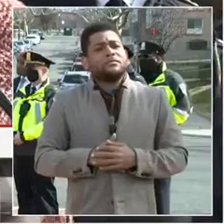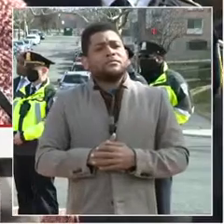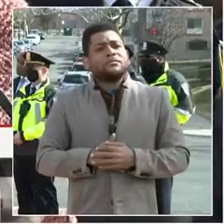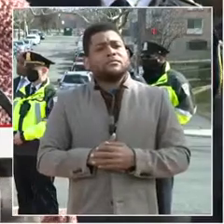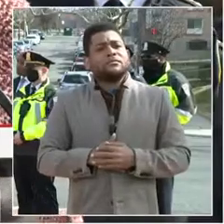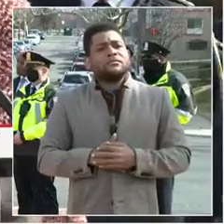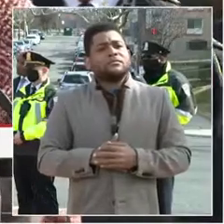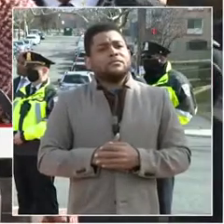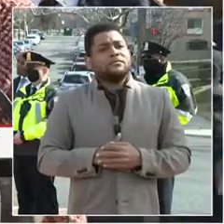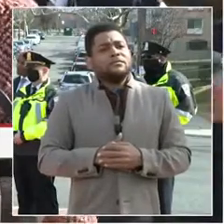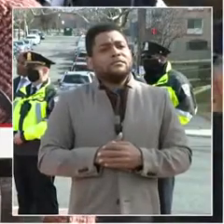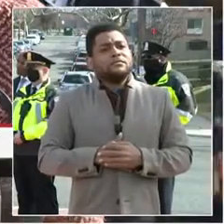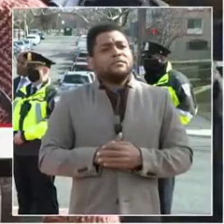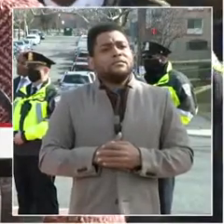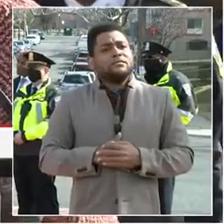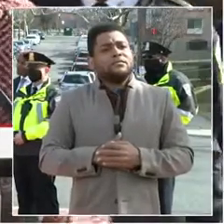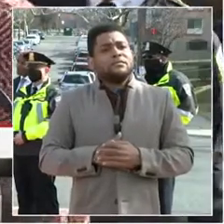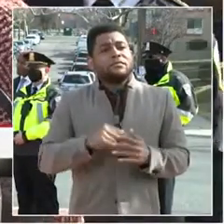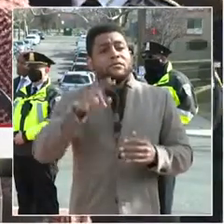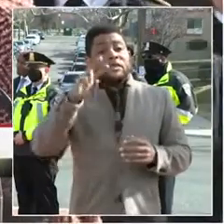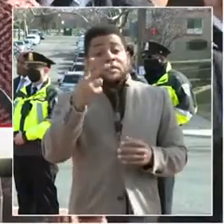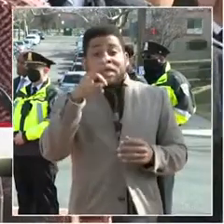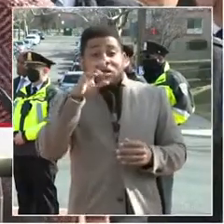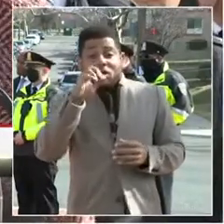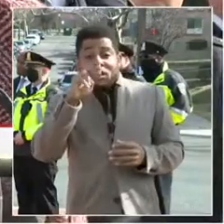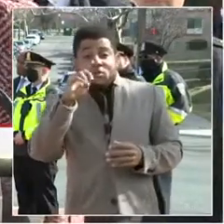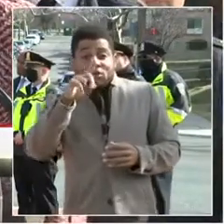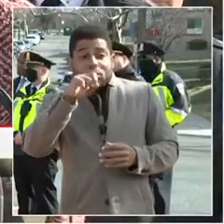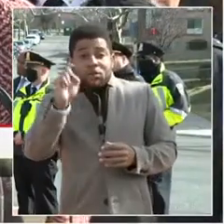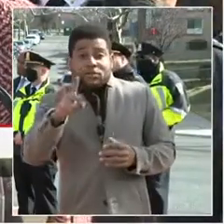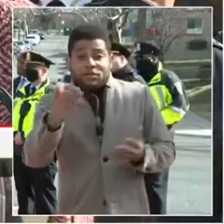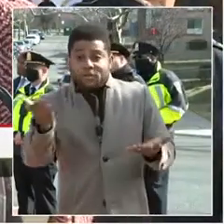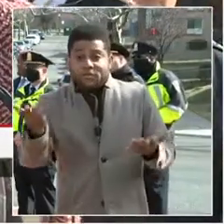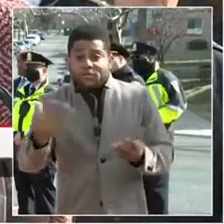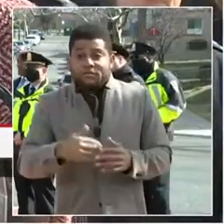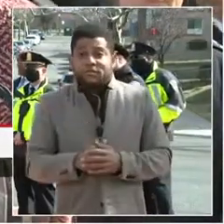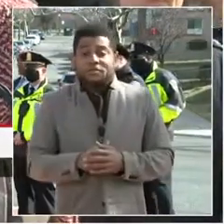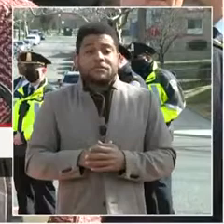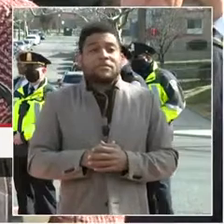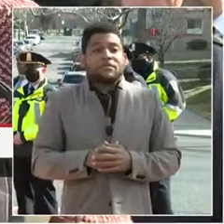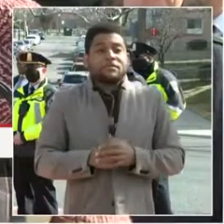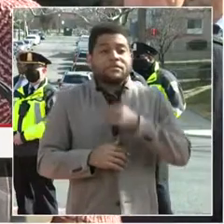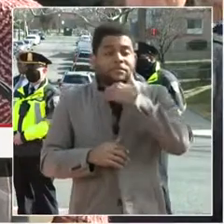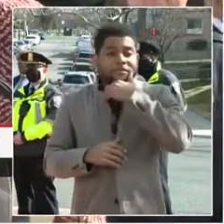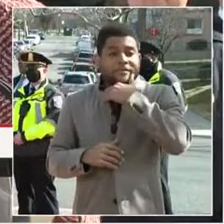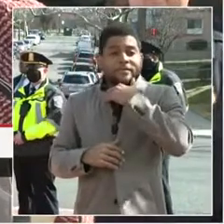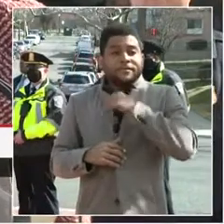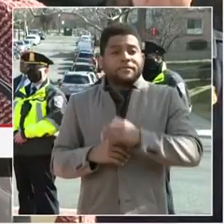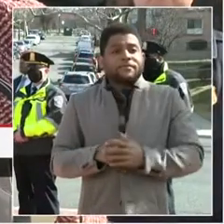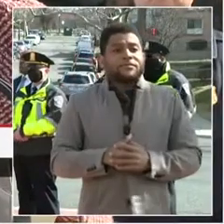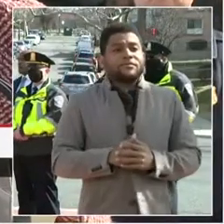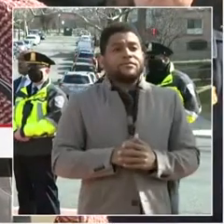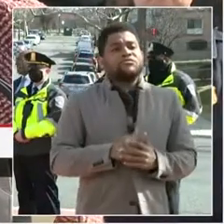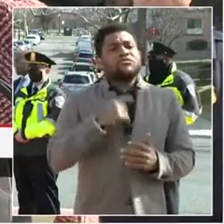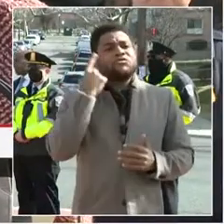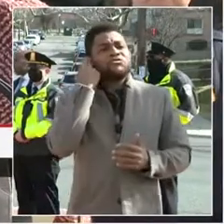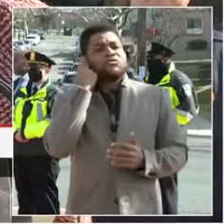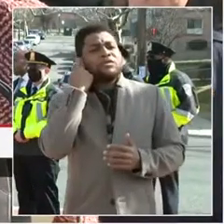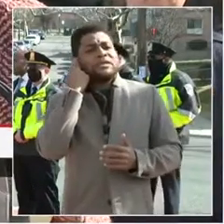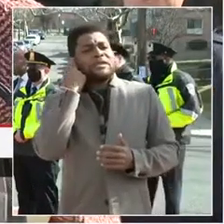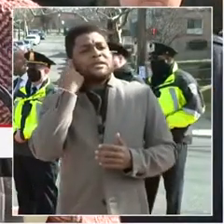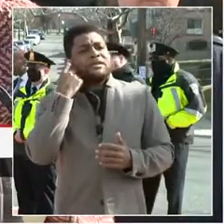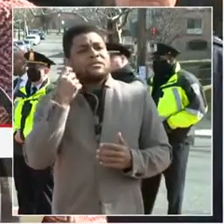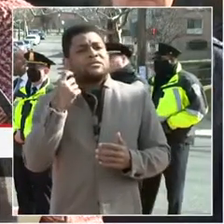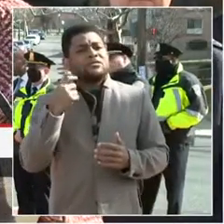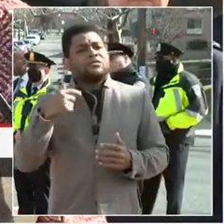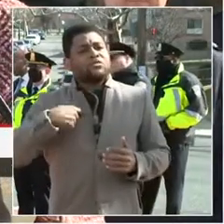second round. Okay. This is for Mayor, you and Chief. Yes. A few weeks ago, we stood outside and you announced